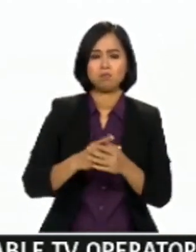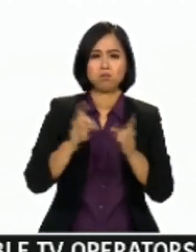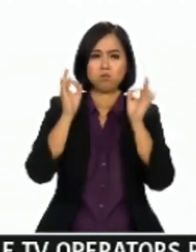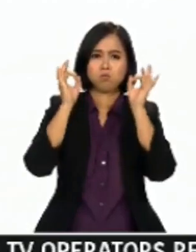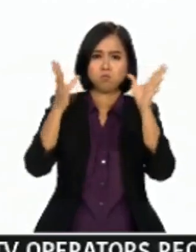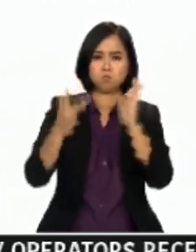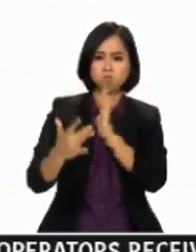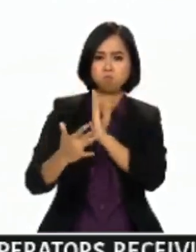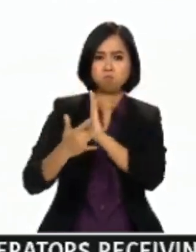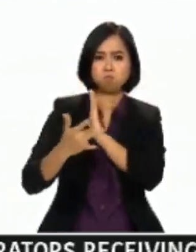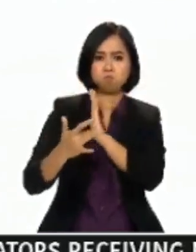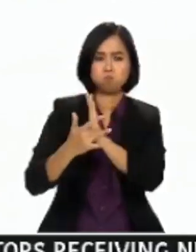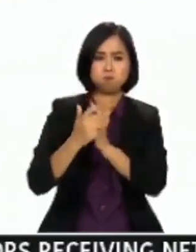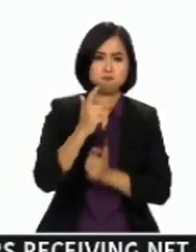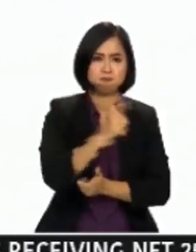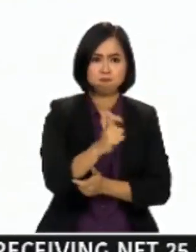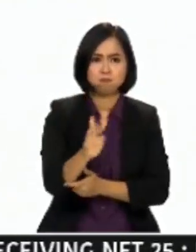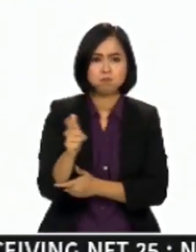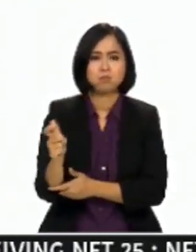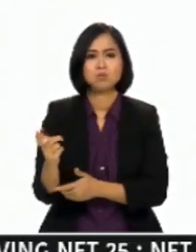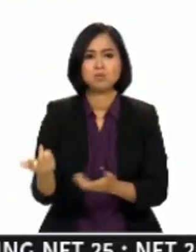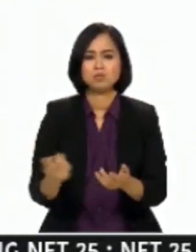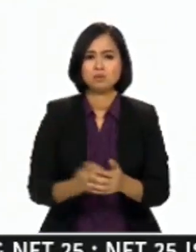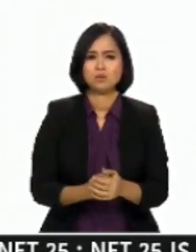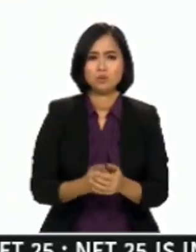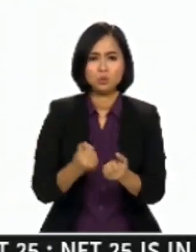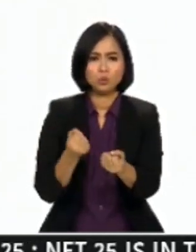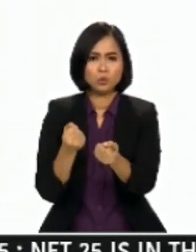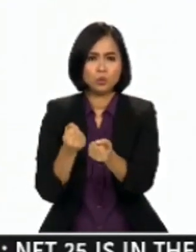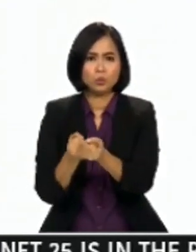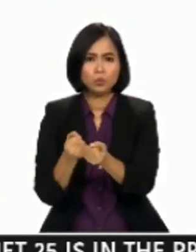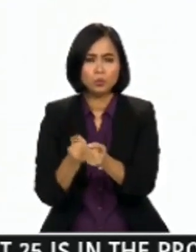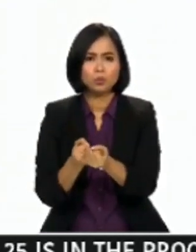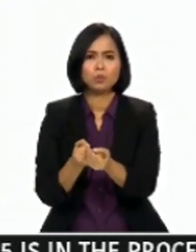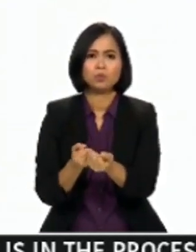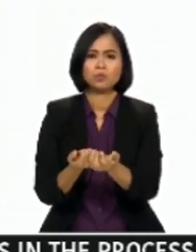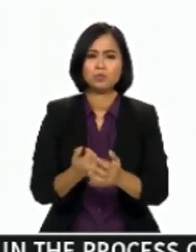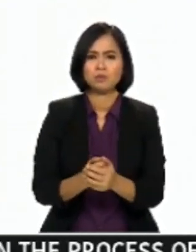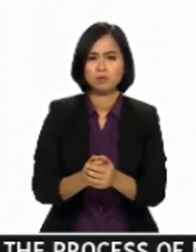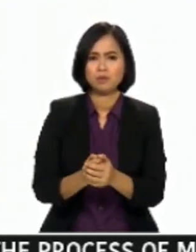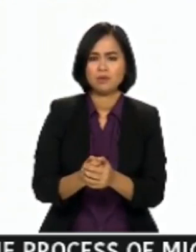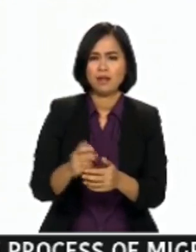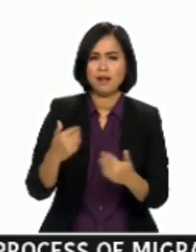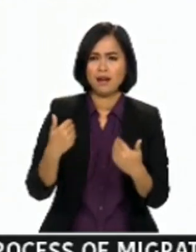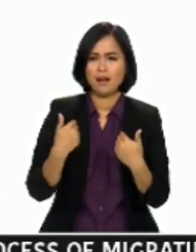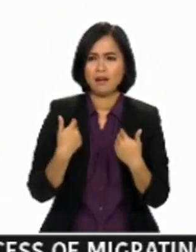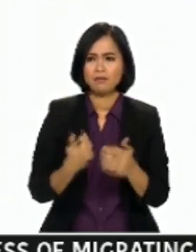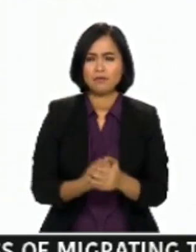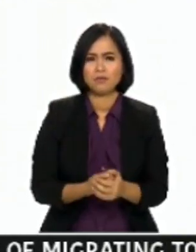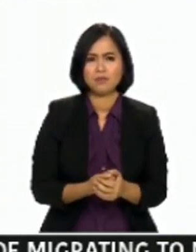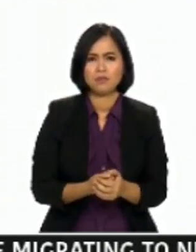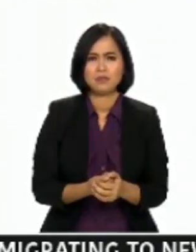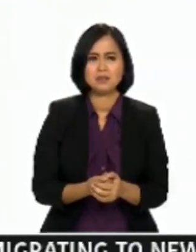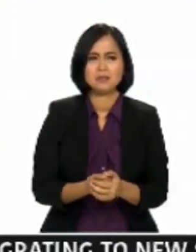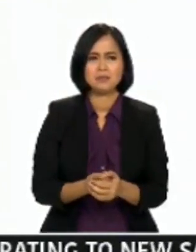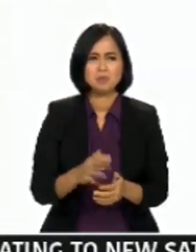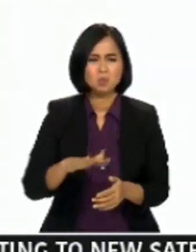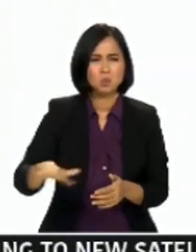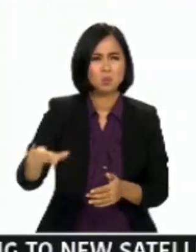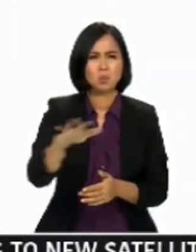weaponry and aided by local radicalized by extreme dogma and